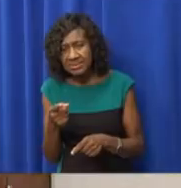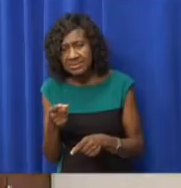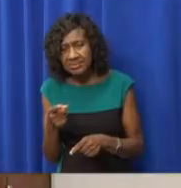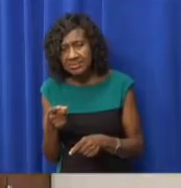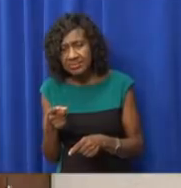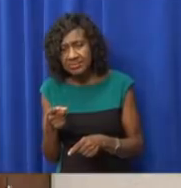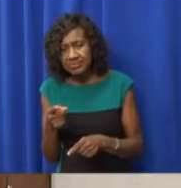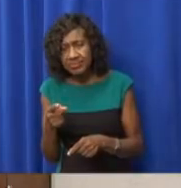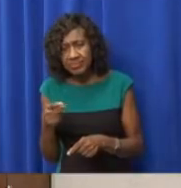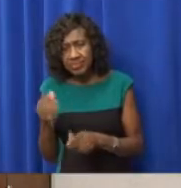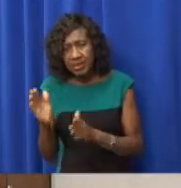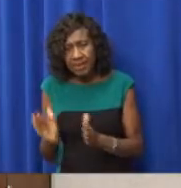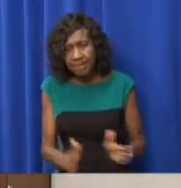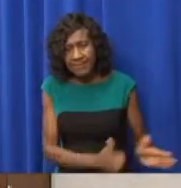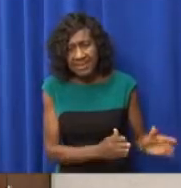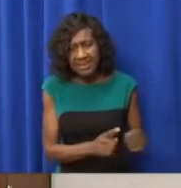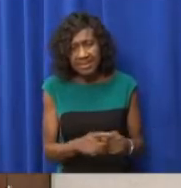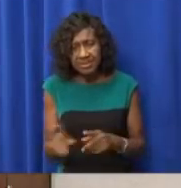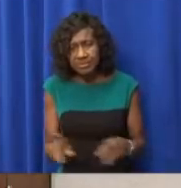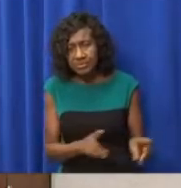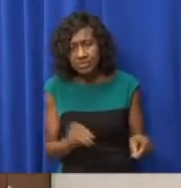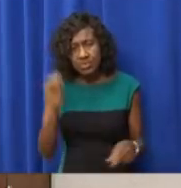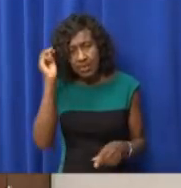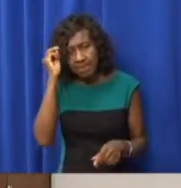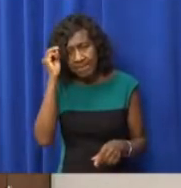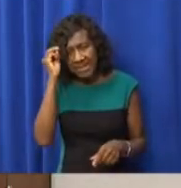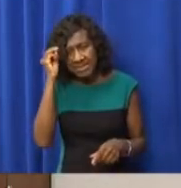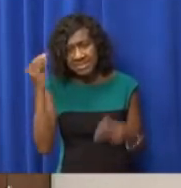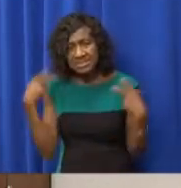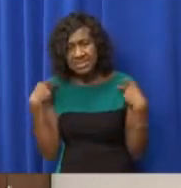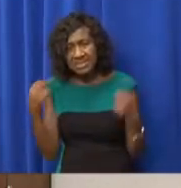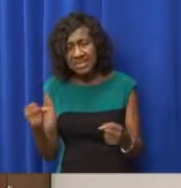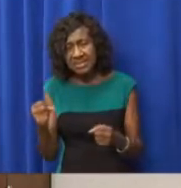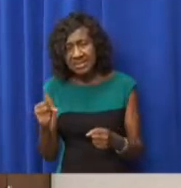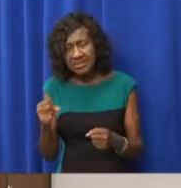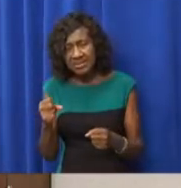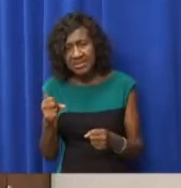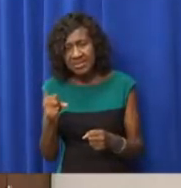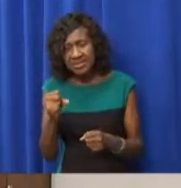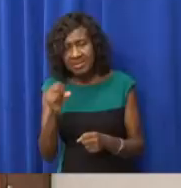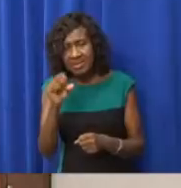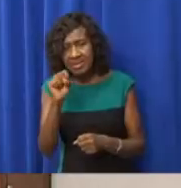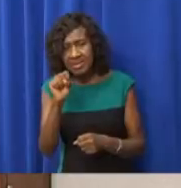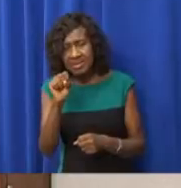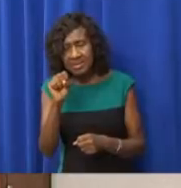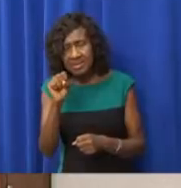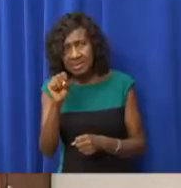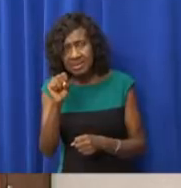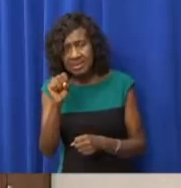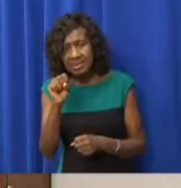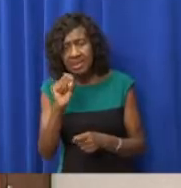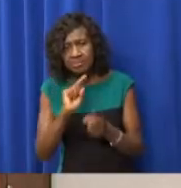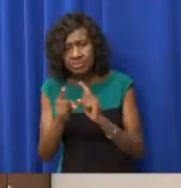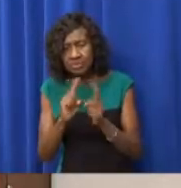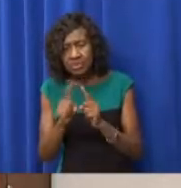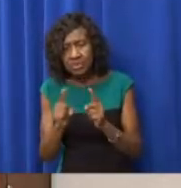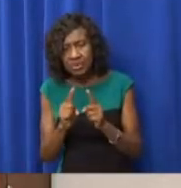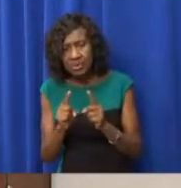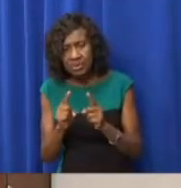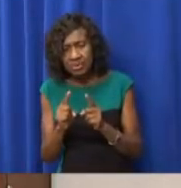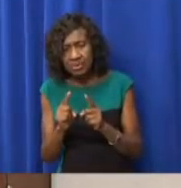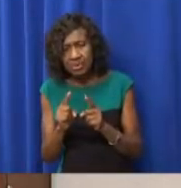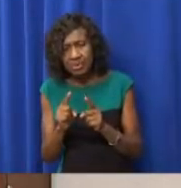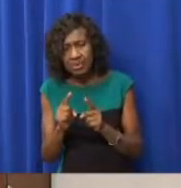a mental health symposium similar to the clinical symposium that we had maybe 3 or 4 weeks ago. And that mental